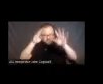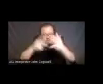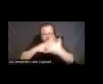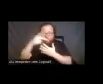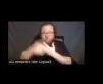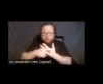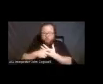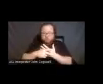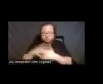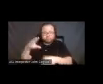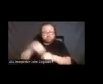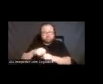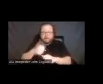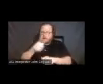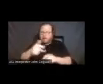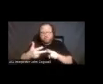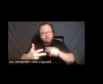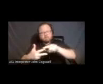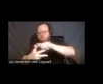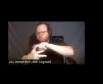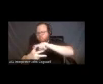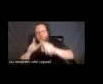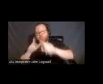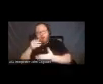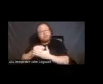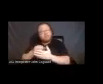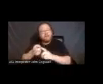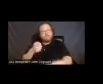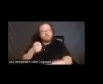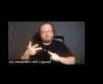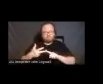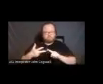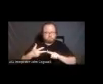be within any of the components, but would be funded out of this one.